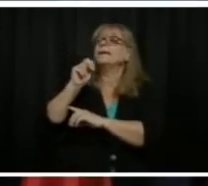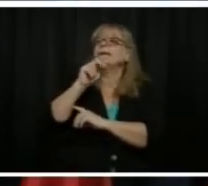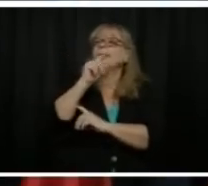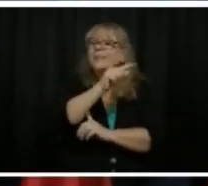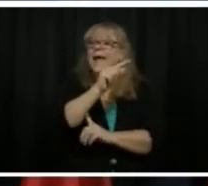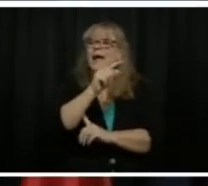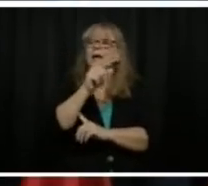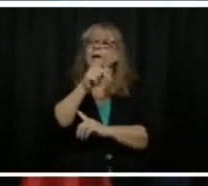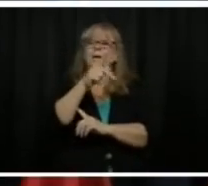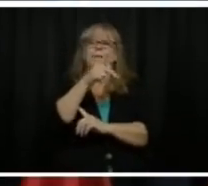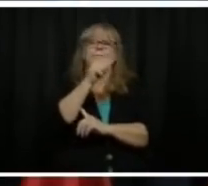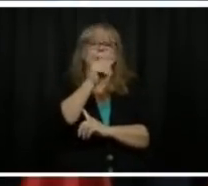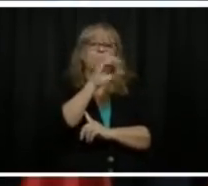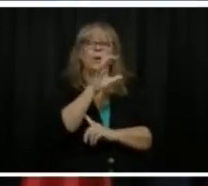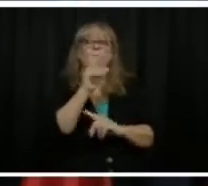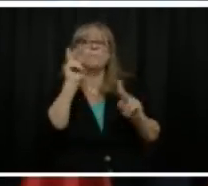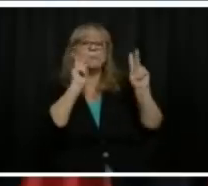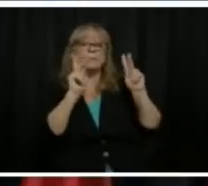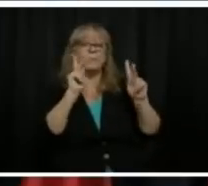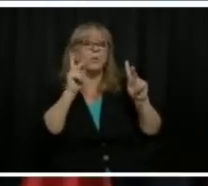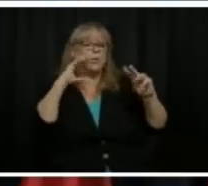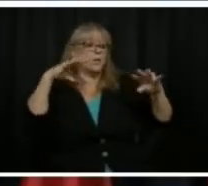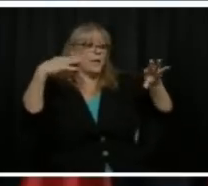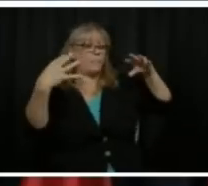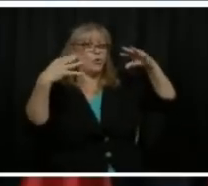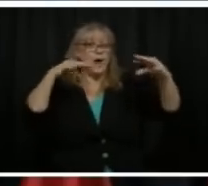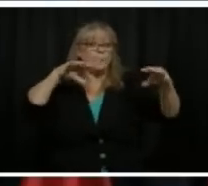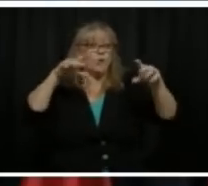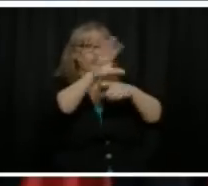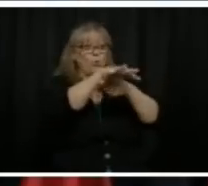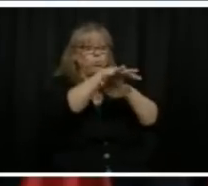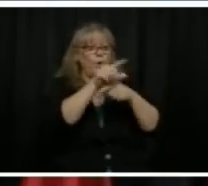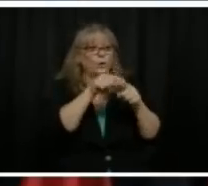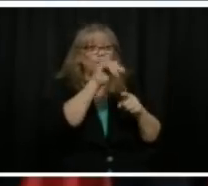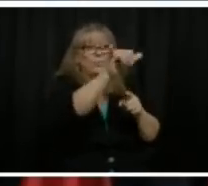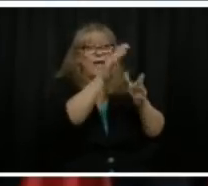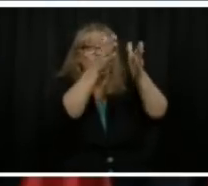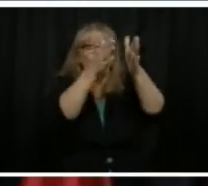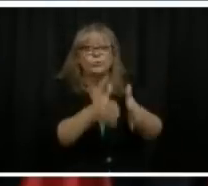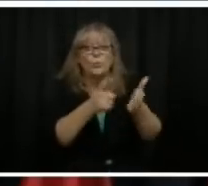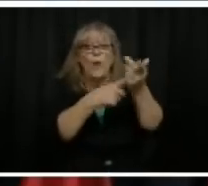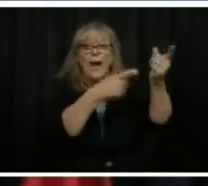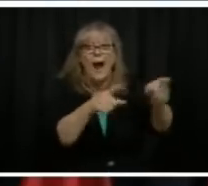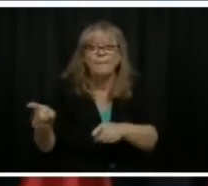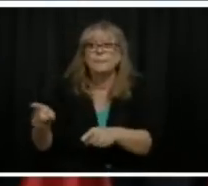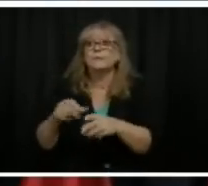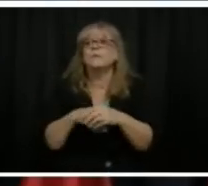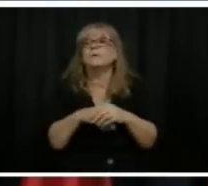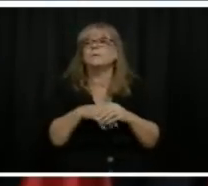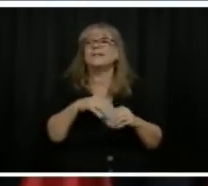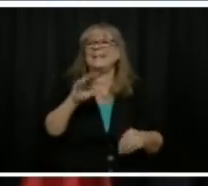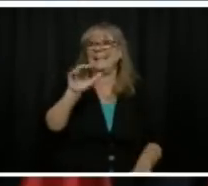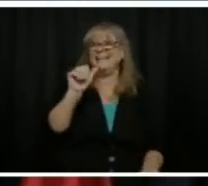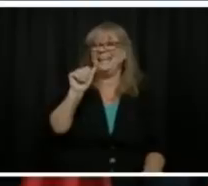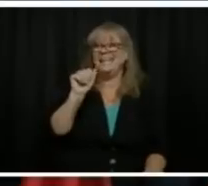So whether I were to find out about it that way or through official channels, I'm confident that if it occurred here, we would all know about it pretty